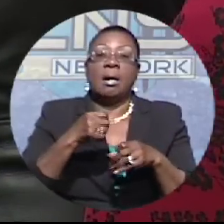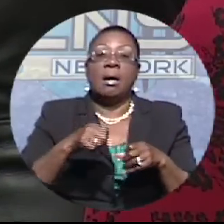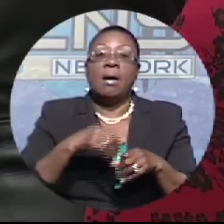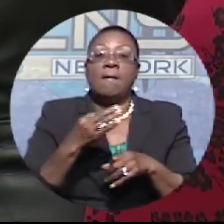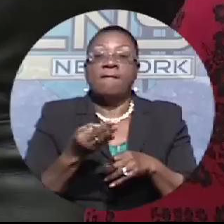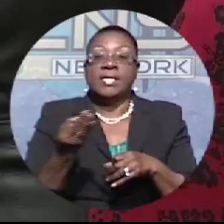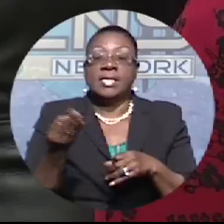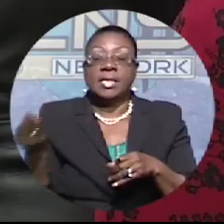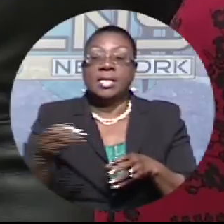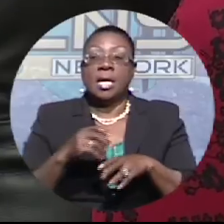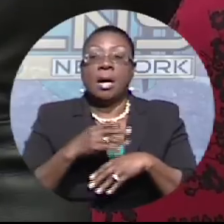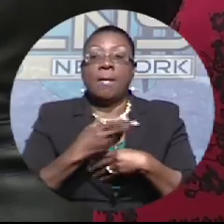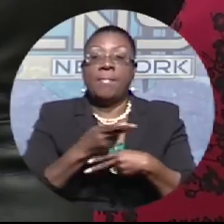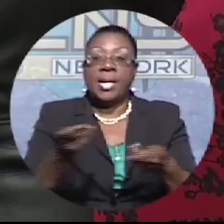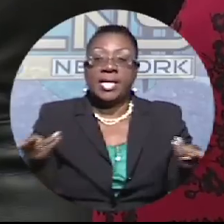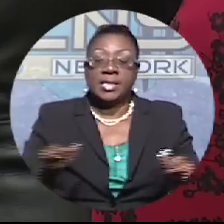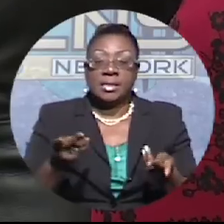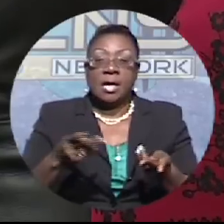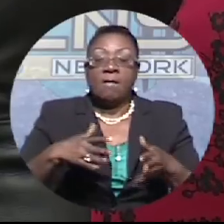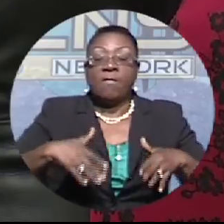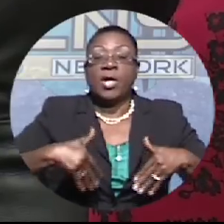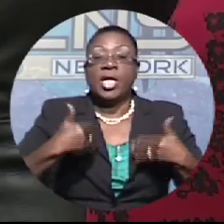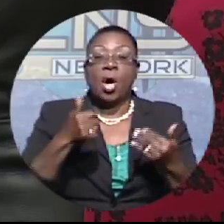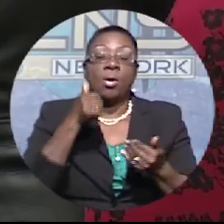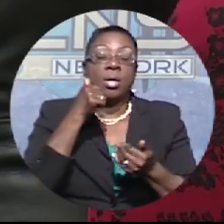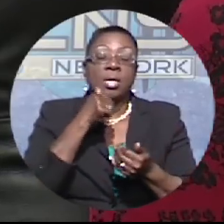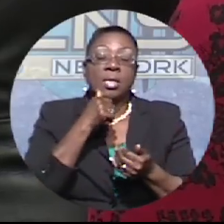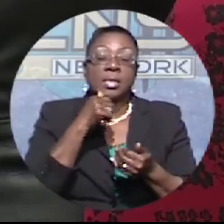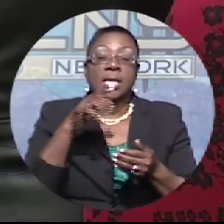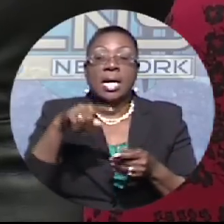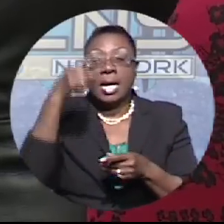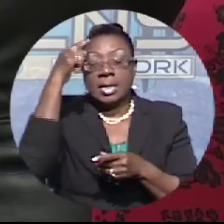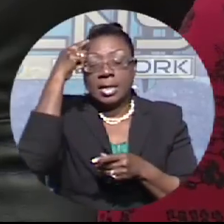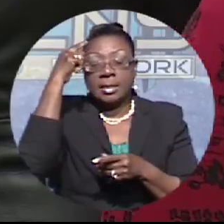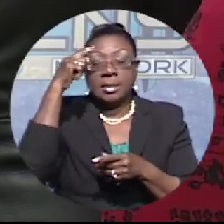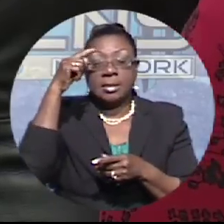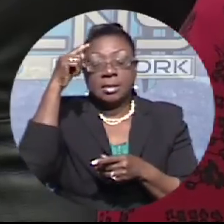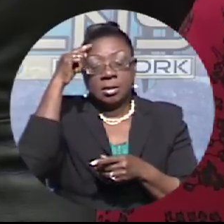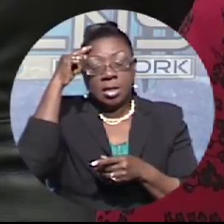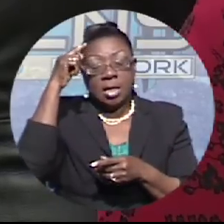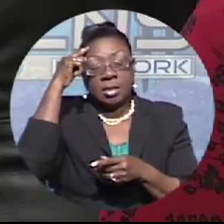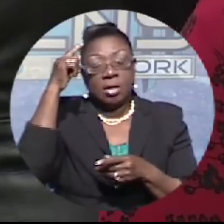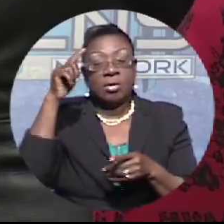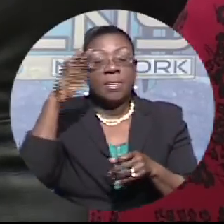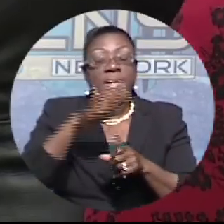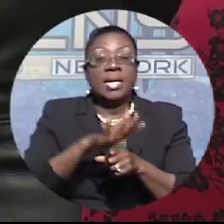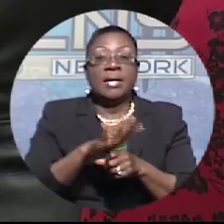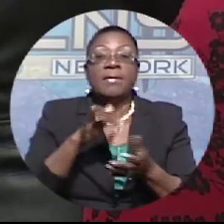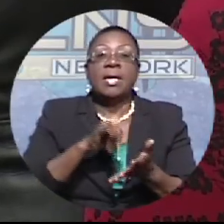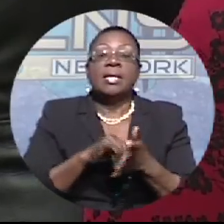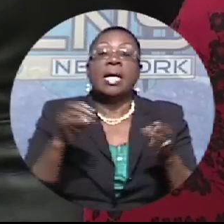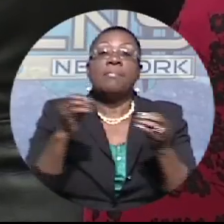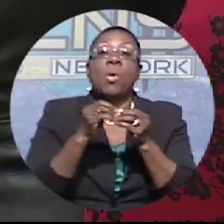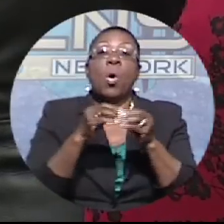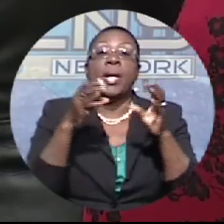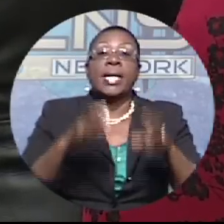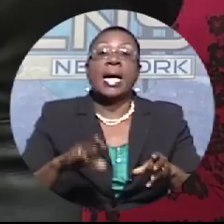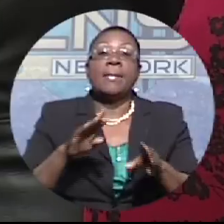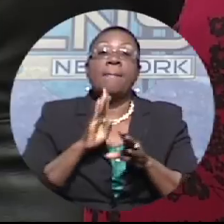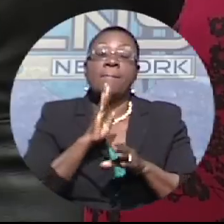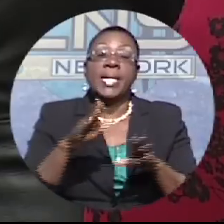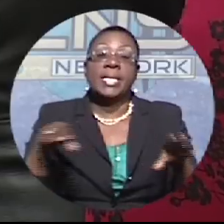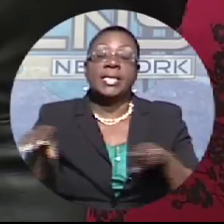have a facility for these young girls. And I strongly believe that more can be